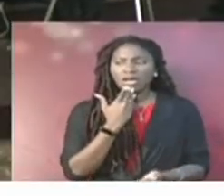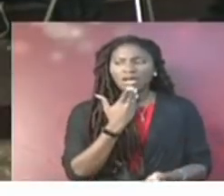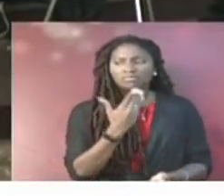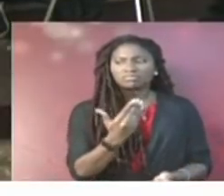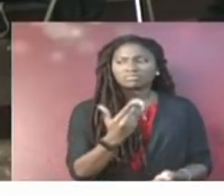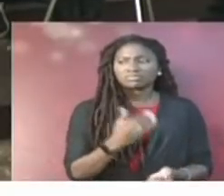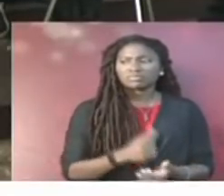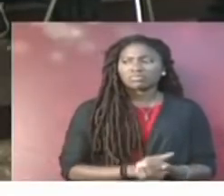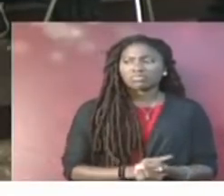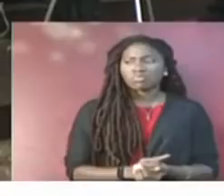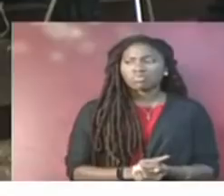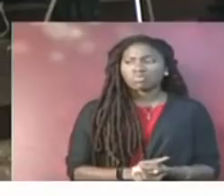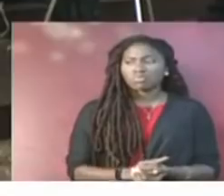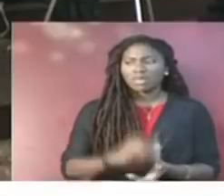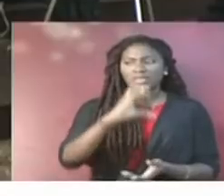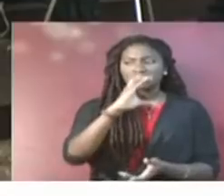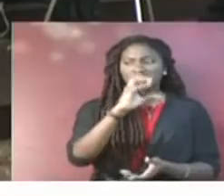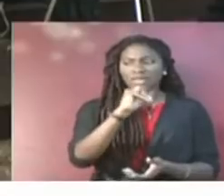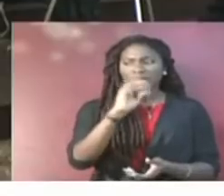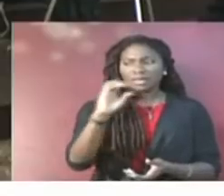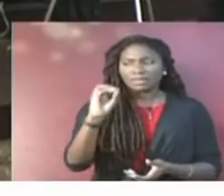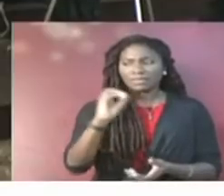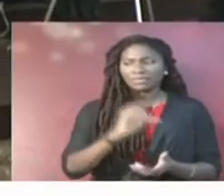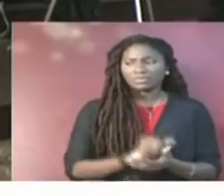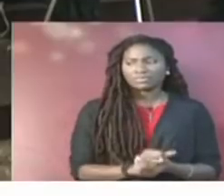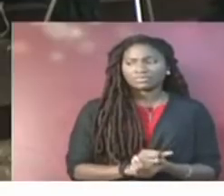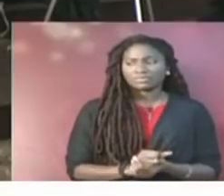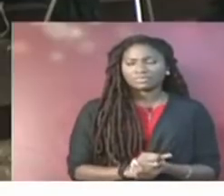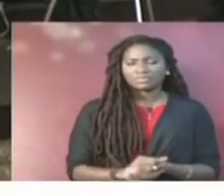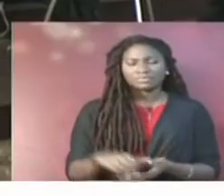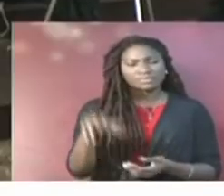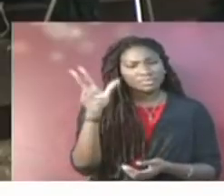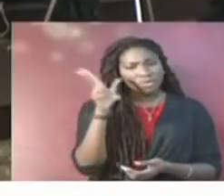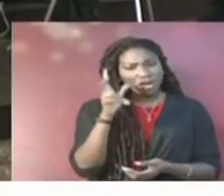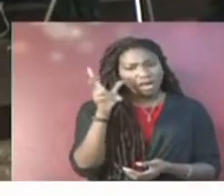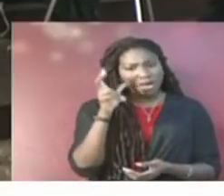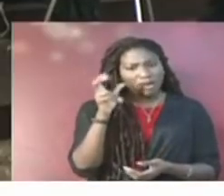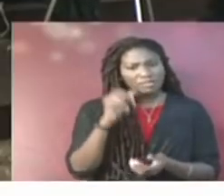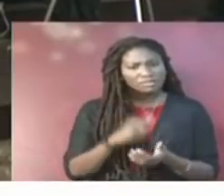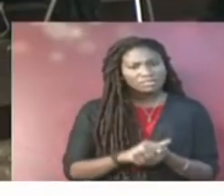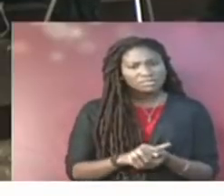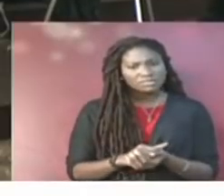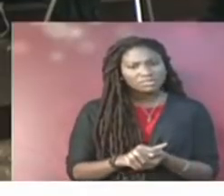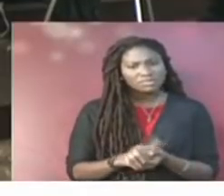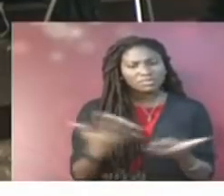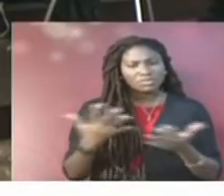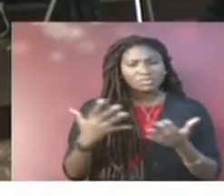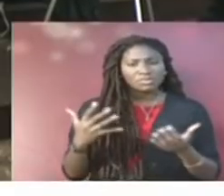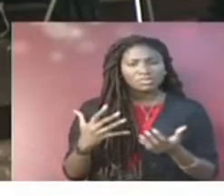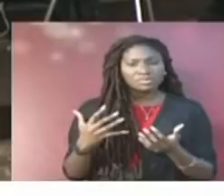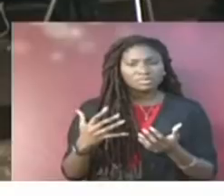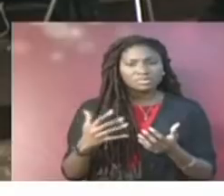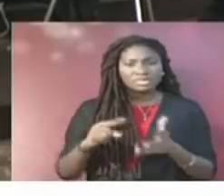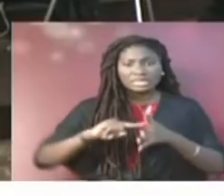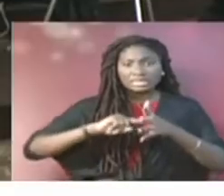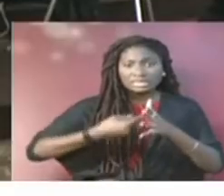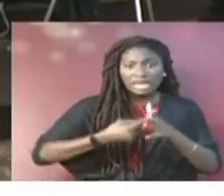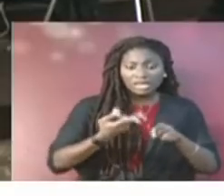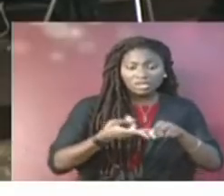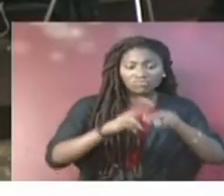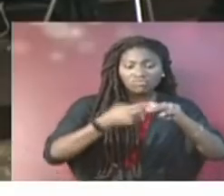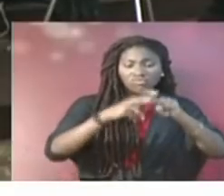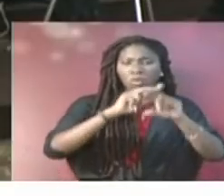hearing, I've been noting, Dr. Hinds would have said that the cases started climbing at the beginning of